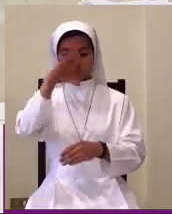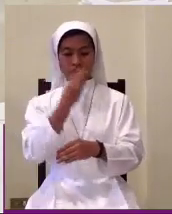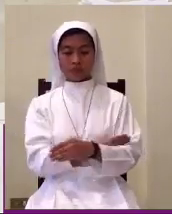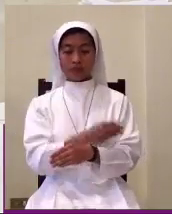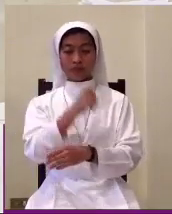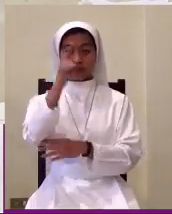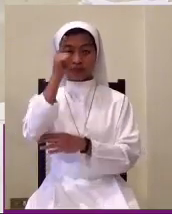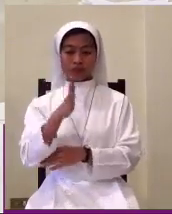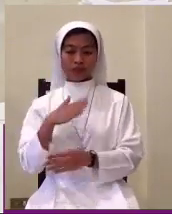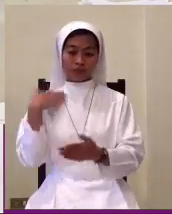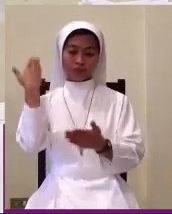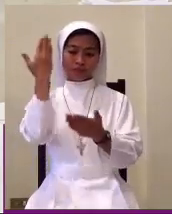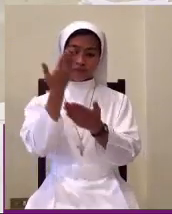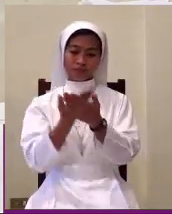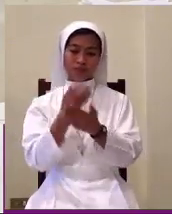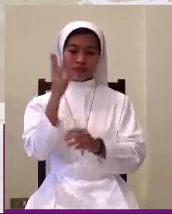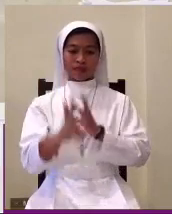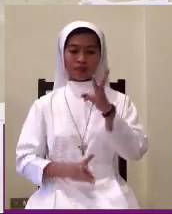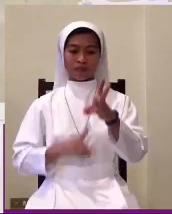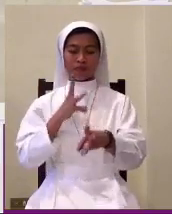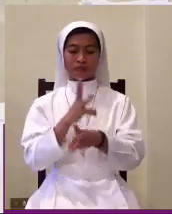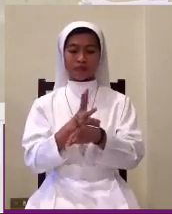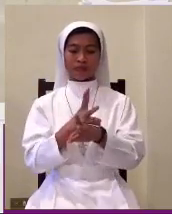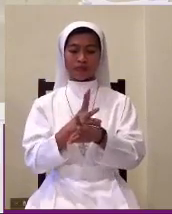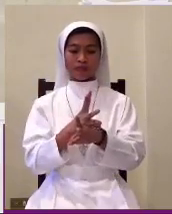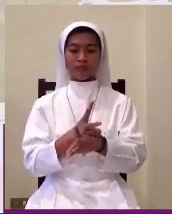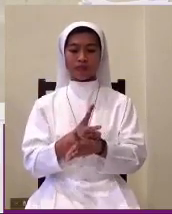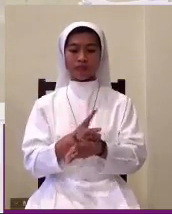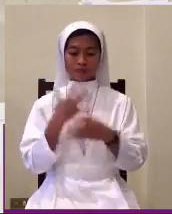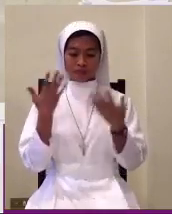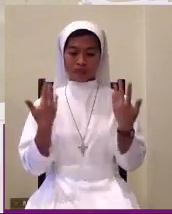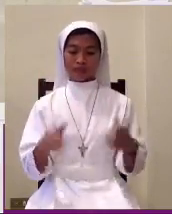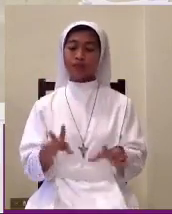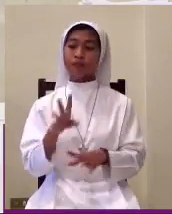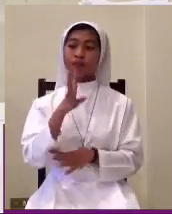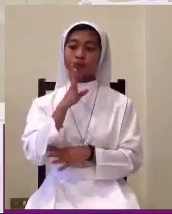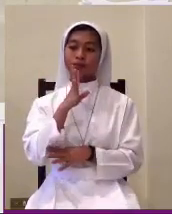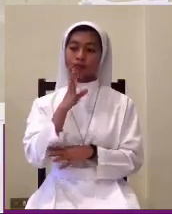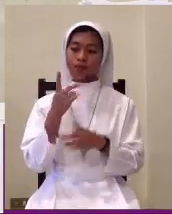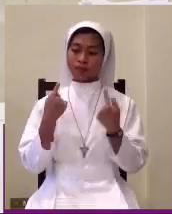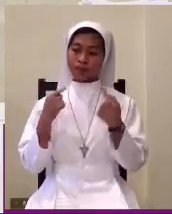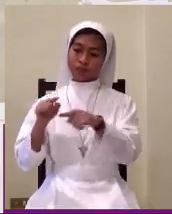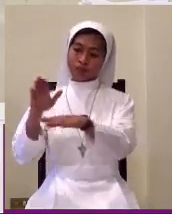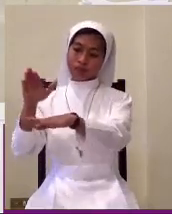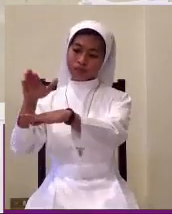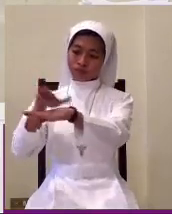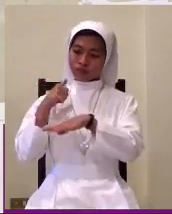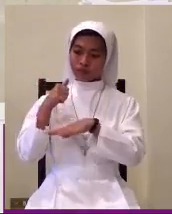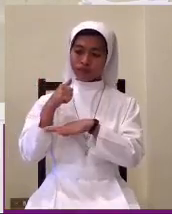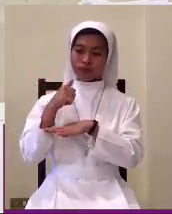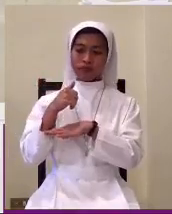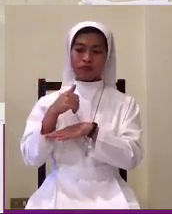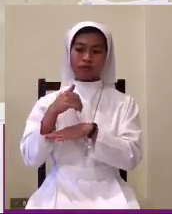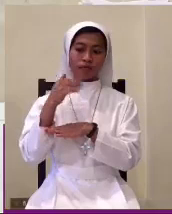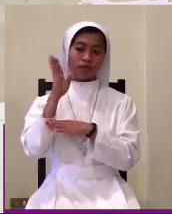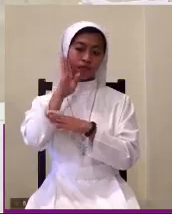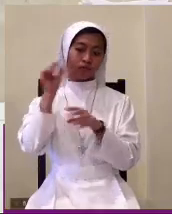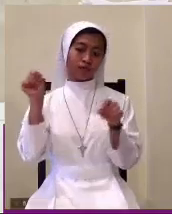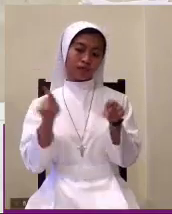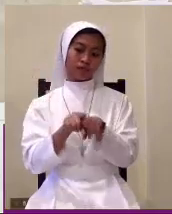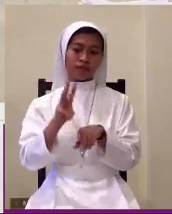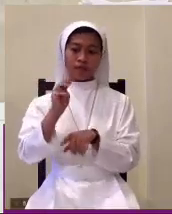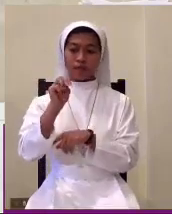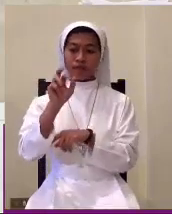coming into the world." When she had said this, she went and called her sister Mary secretly,